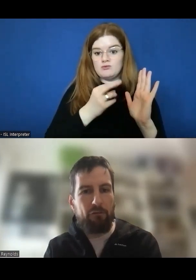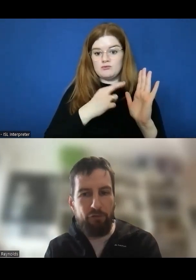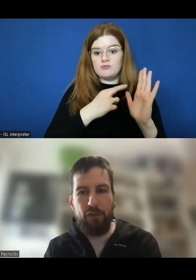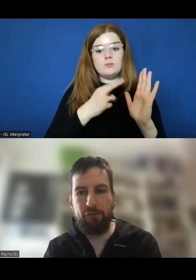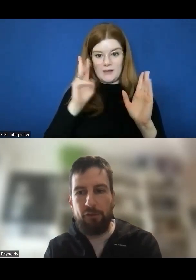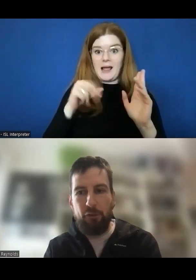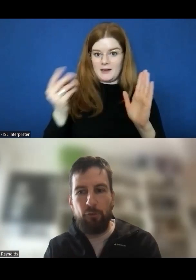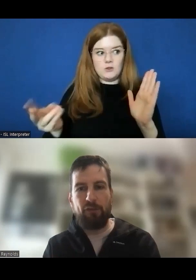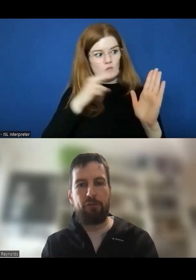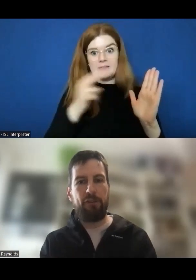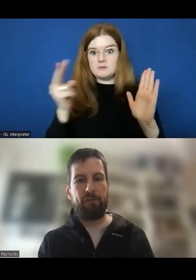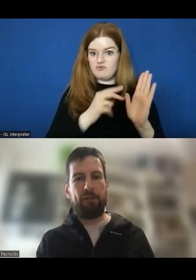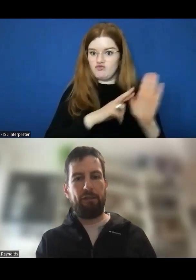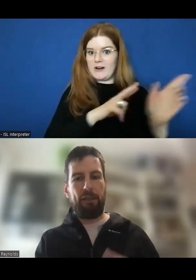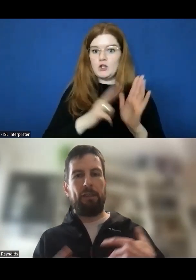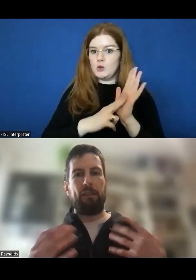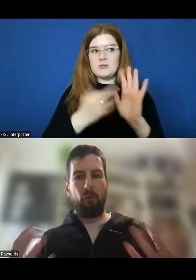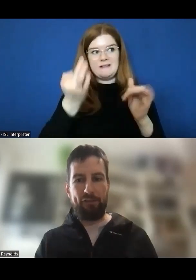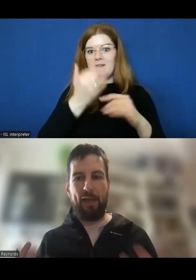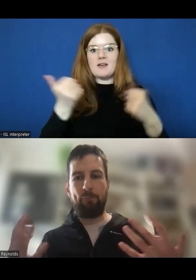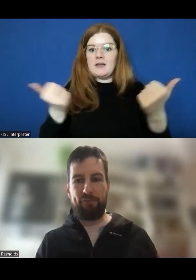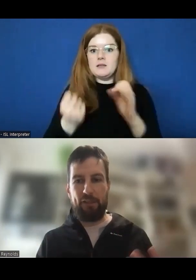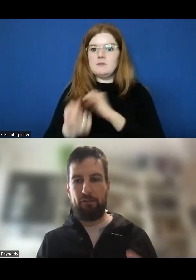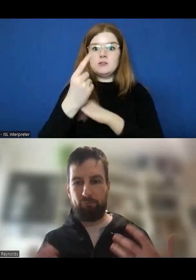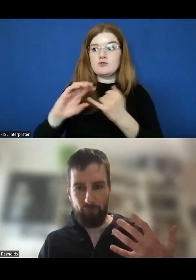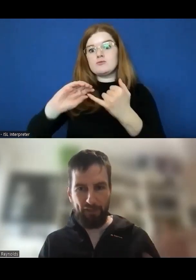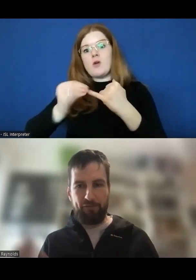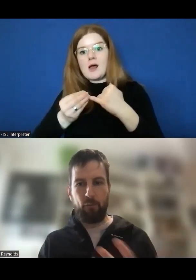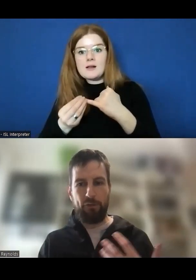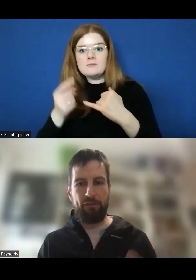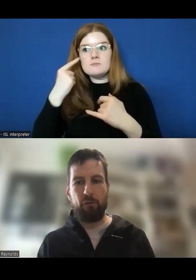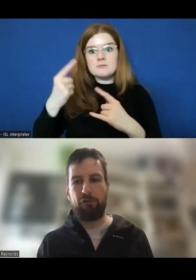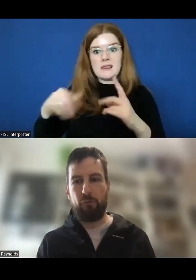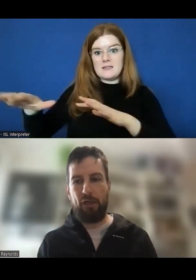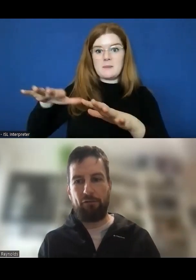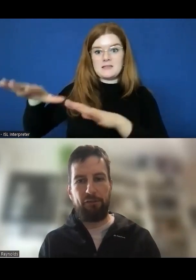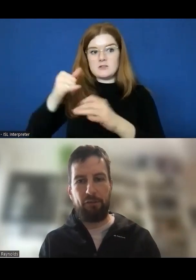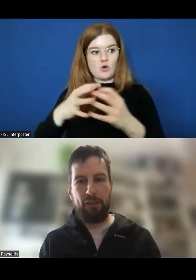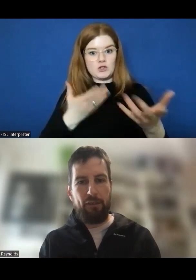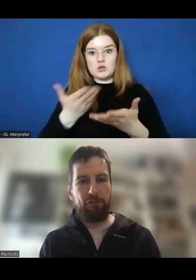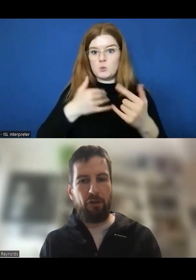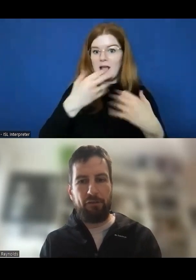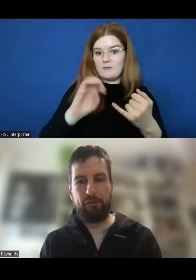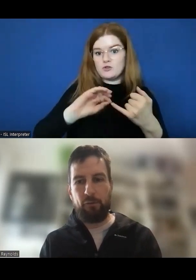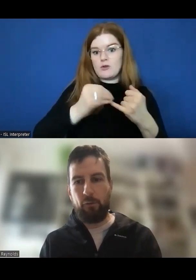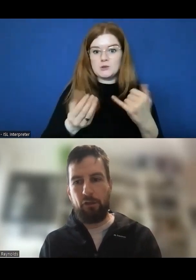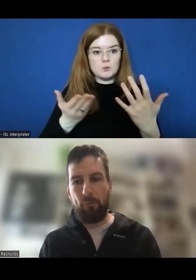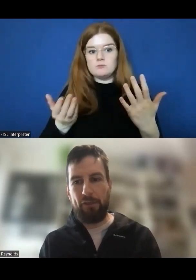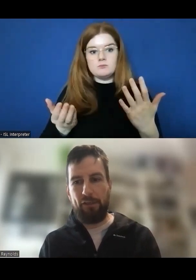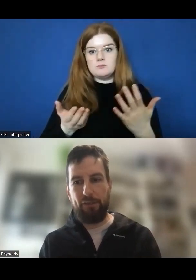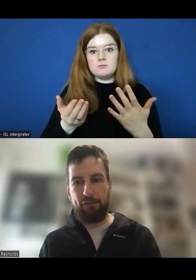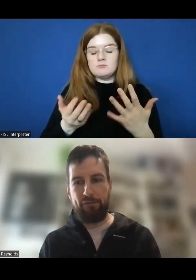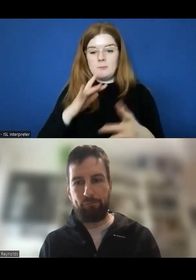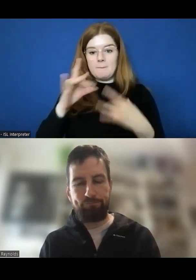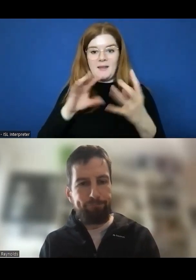we can refer to and use if there is any attempts in spaces that we're in, discussions we're having to try to